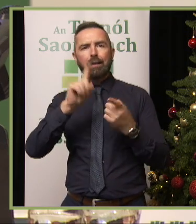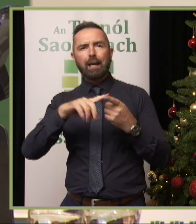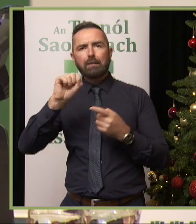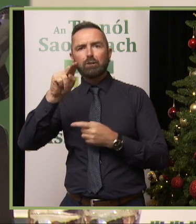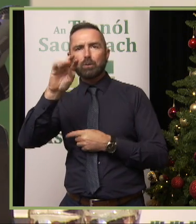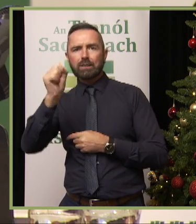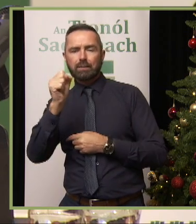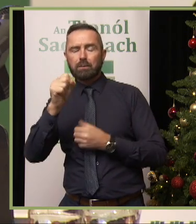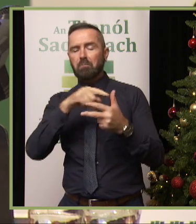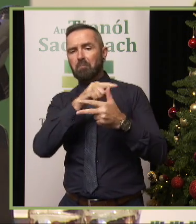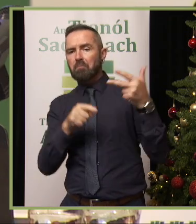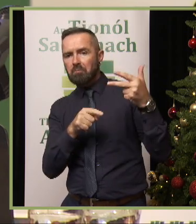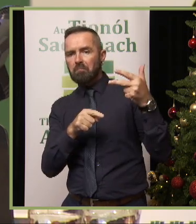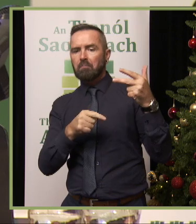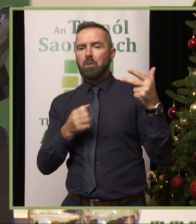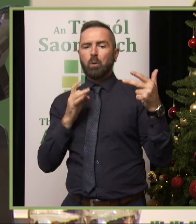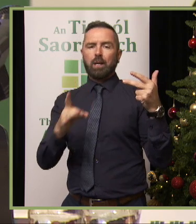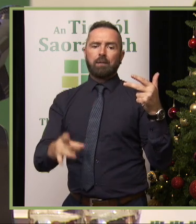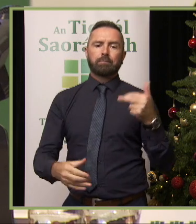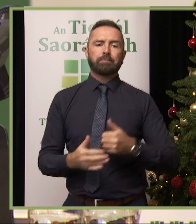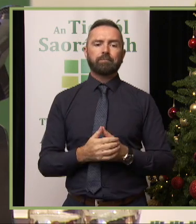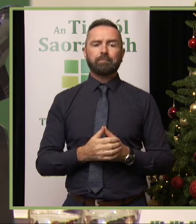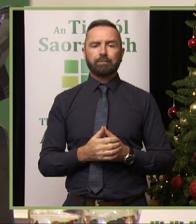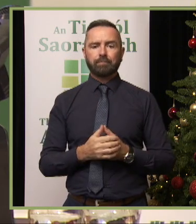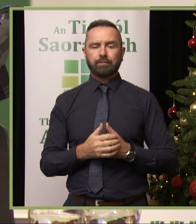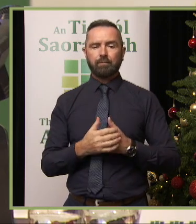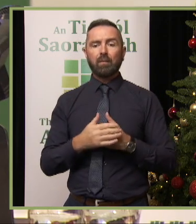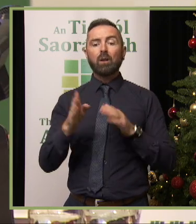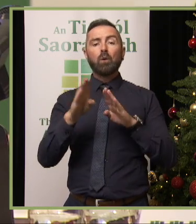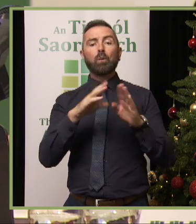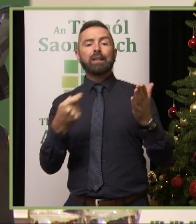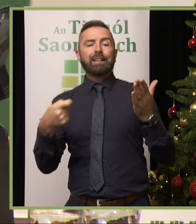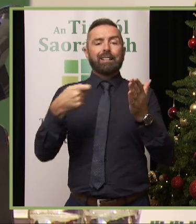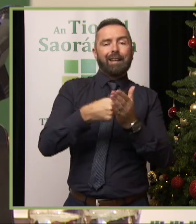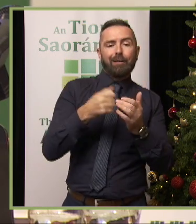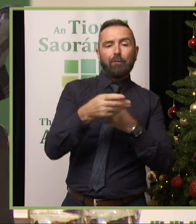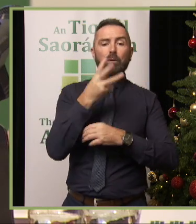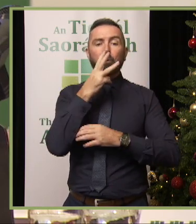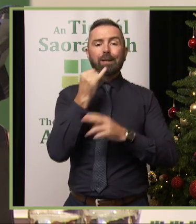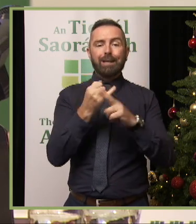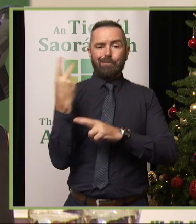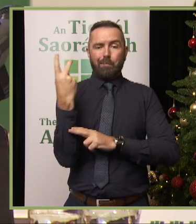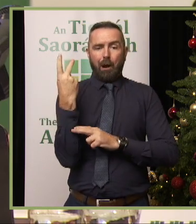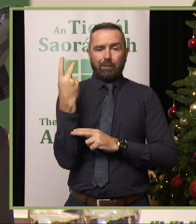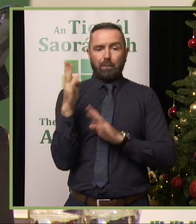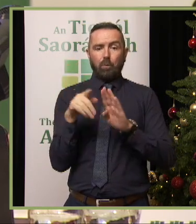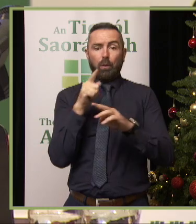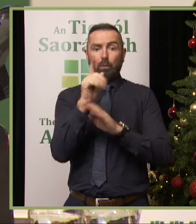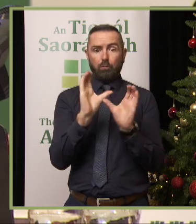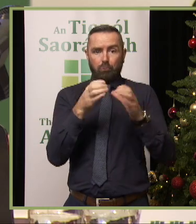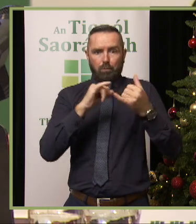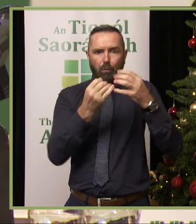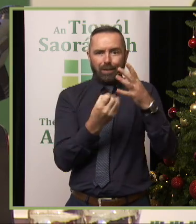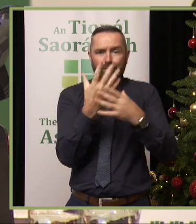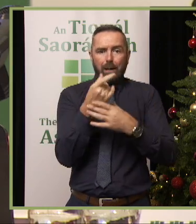Suez. Okay. So, with the addition of that wording in partnership with those who've developed such practices